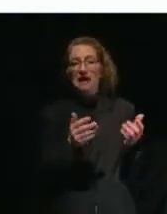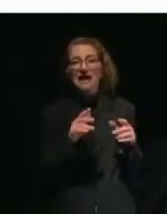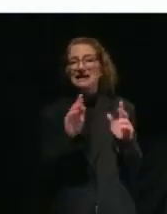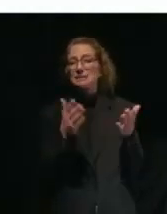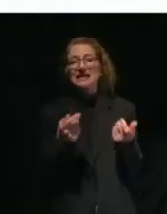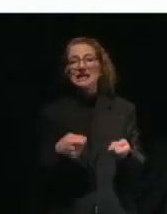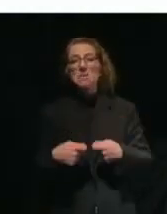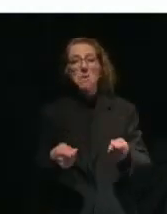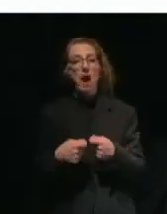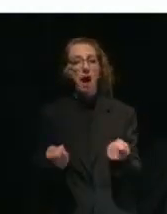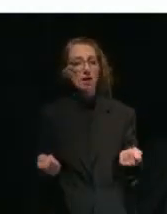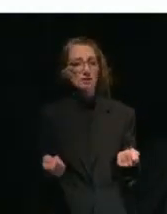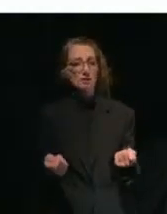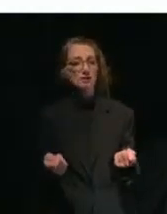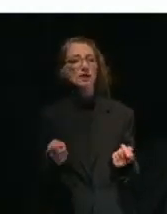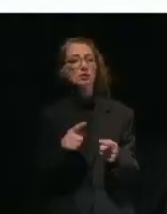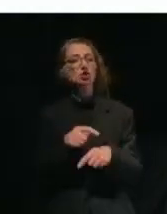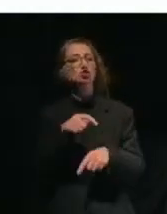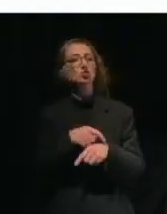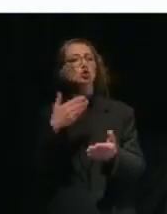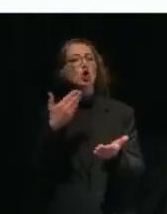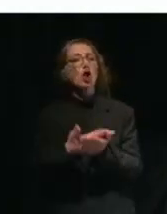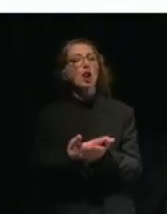amounts rise.